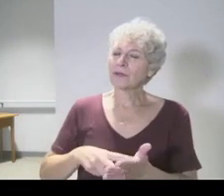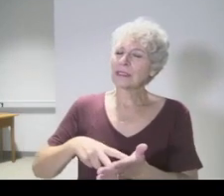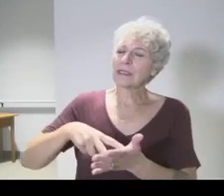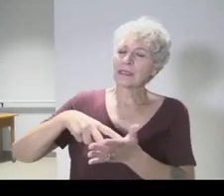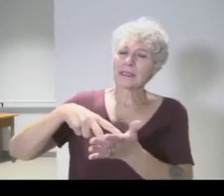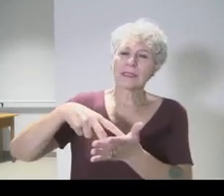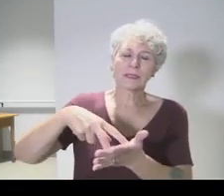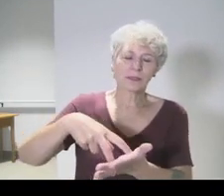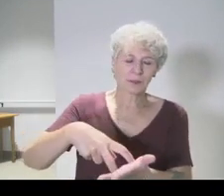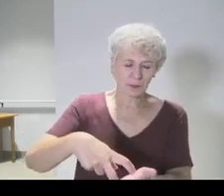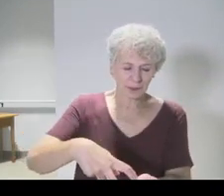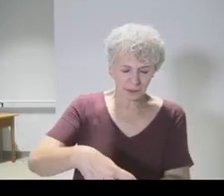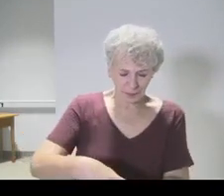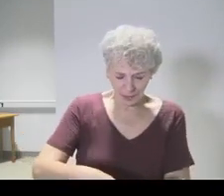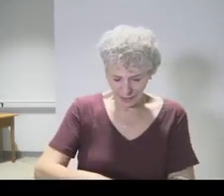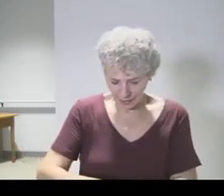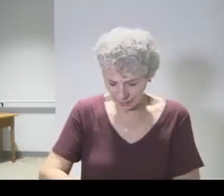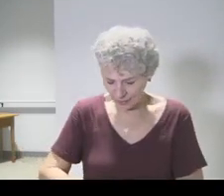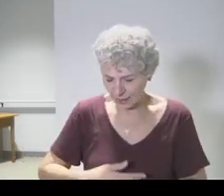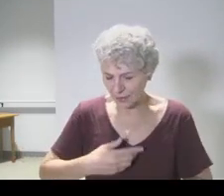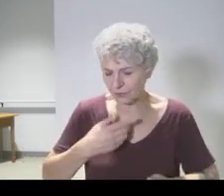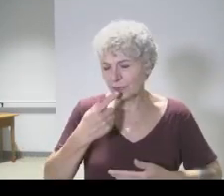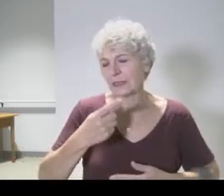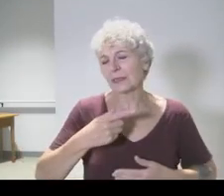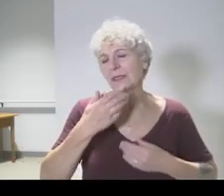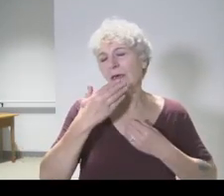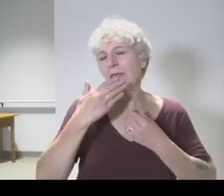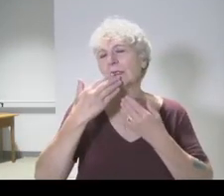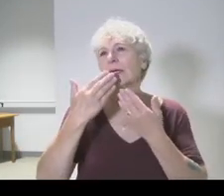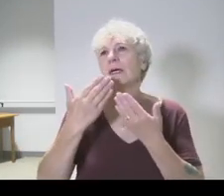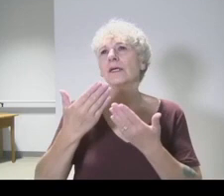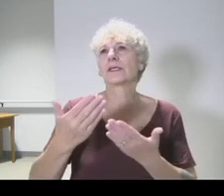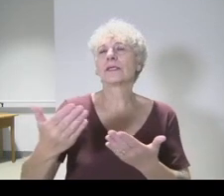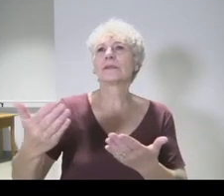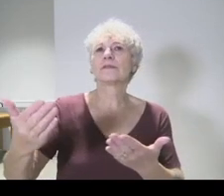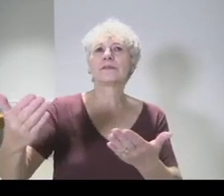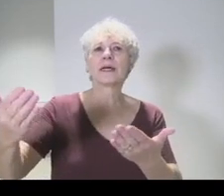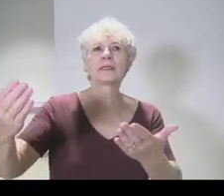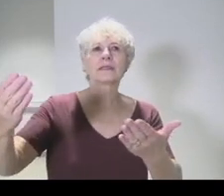Every knee will bow, every tongue